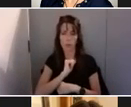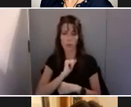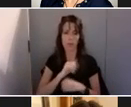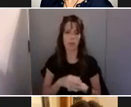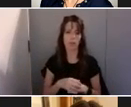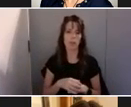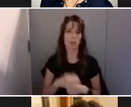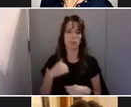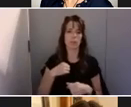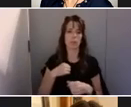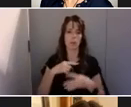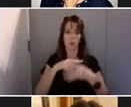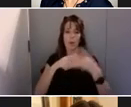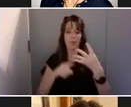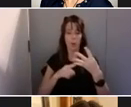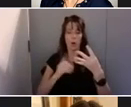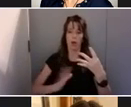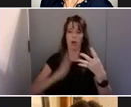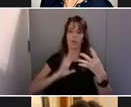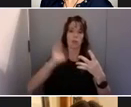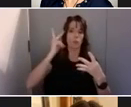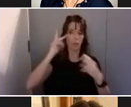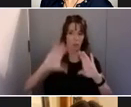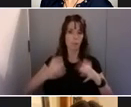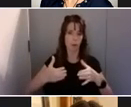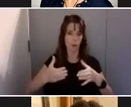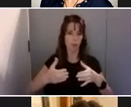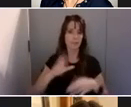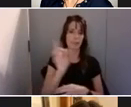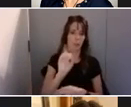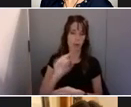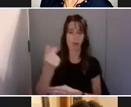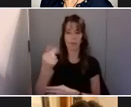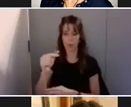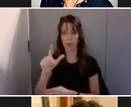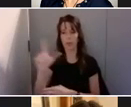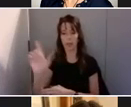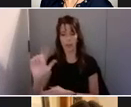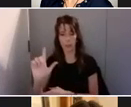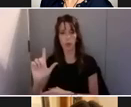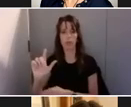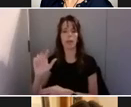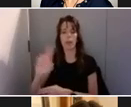We had 4 official political parties: Democratic, Green, Libertarian, and Republican. The Green Party